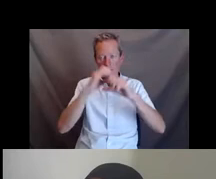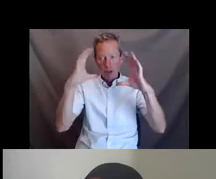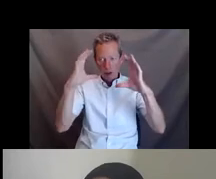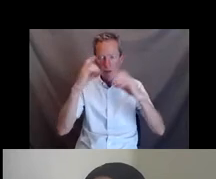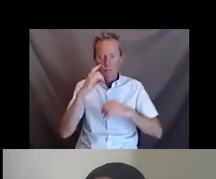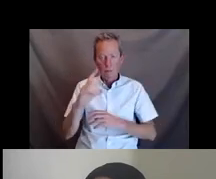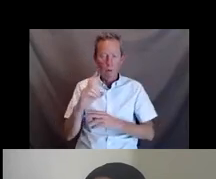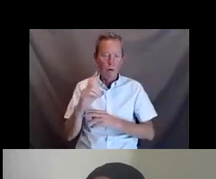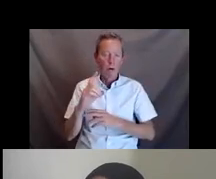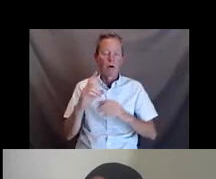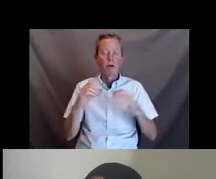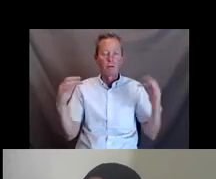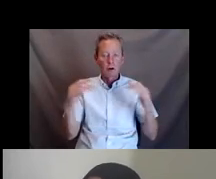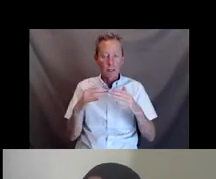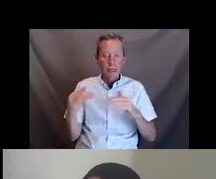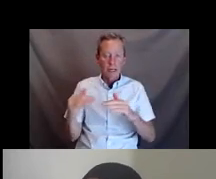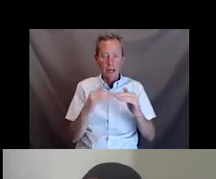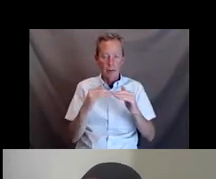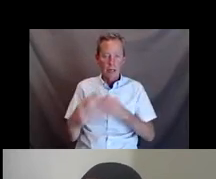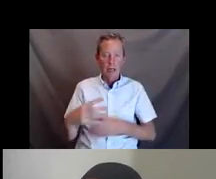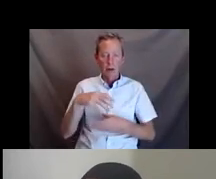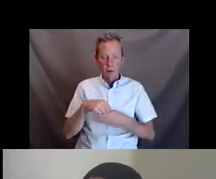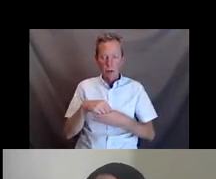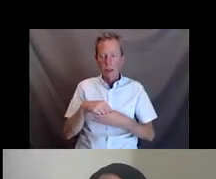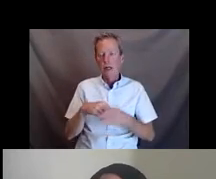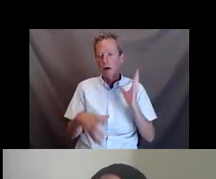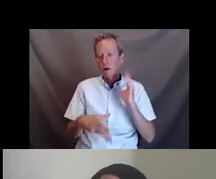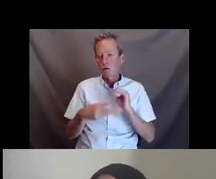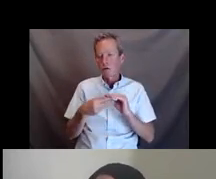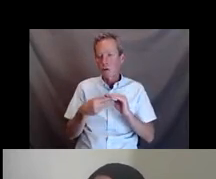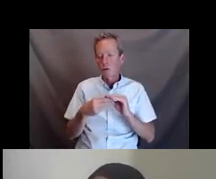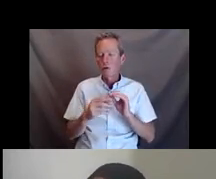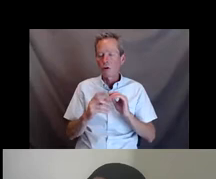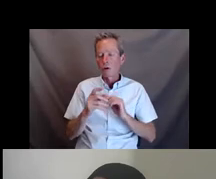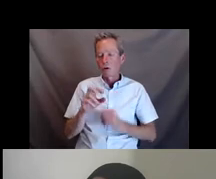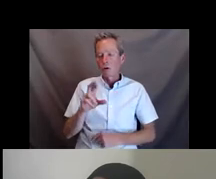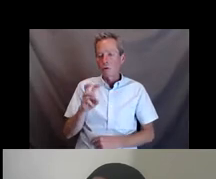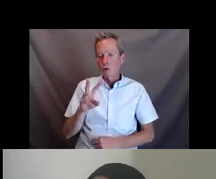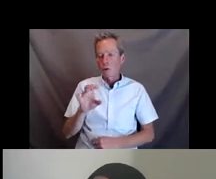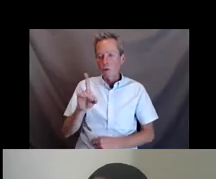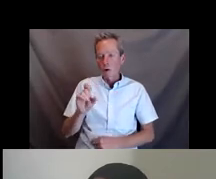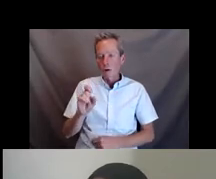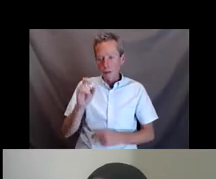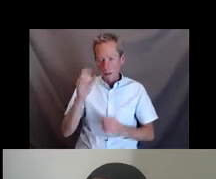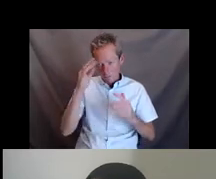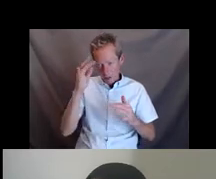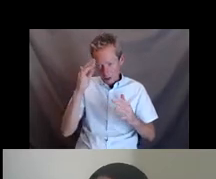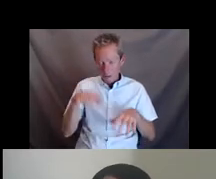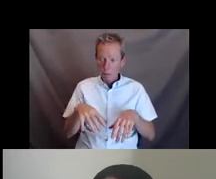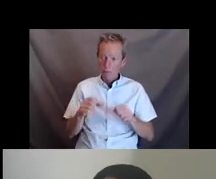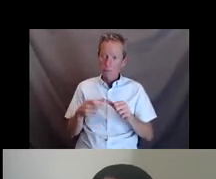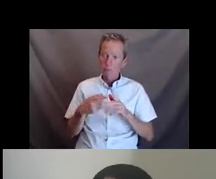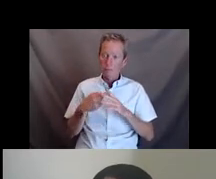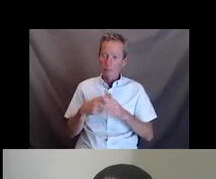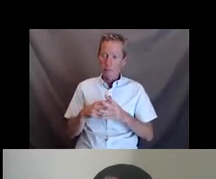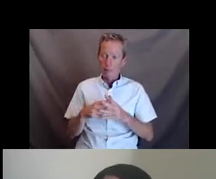diversity, equity, and inclusion, and our total rewards philosophy? So that's what we've spent the project